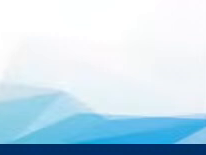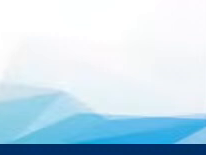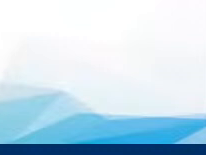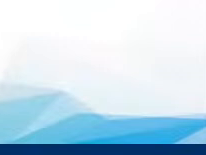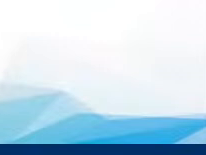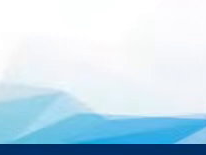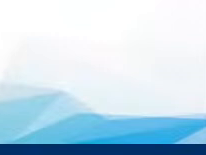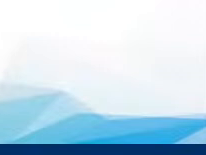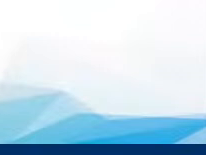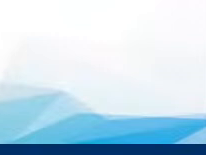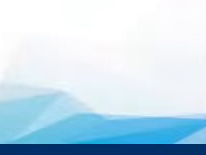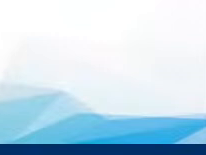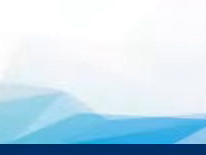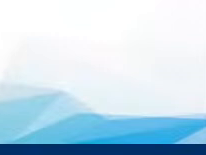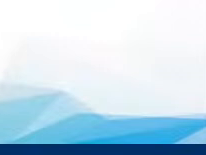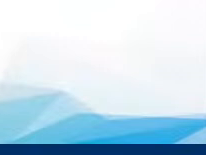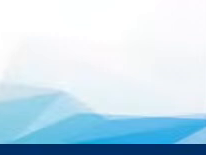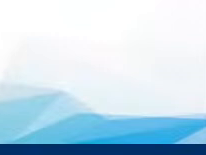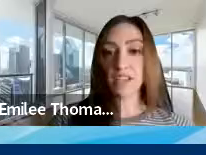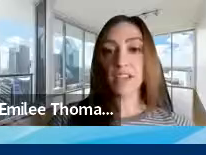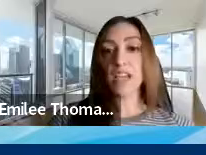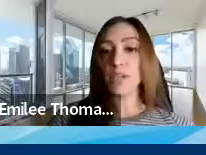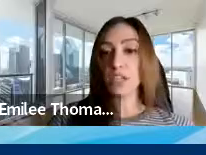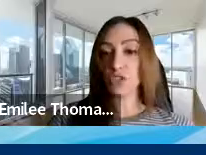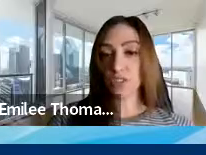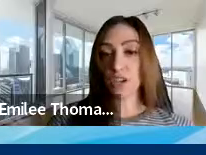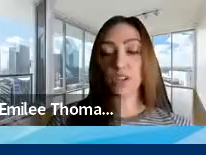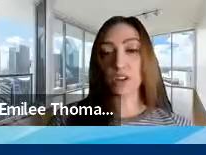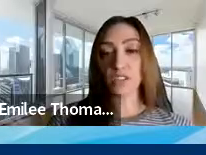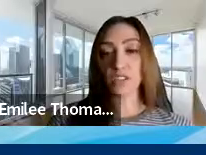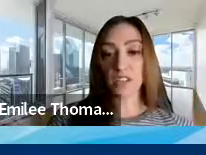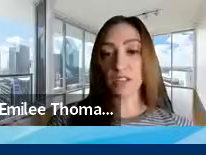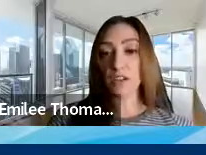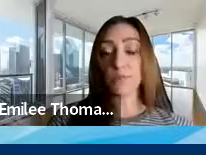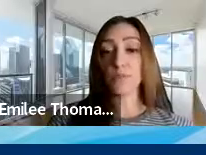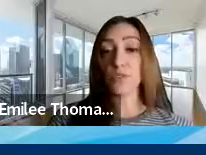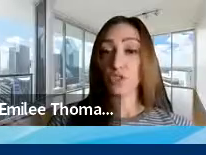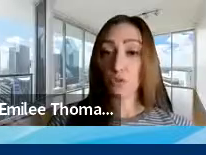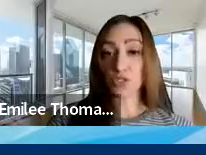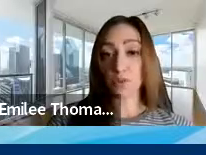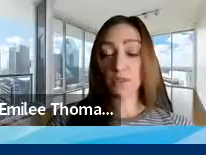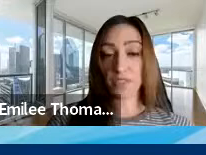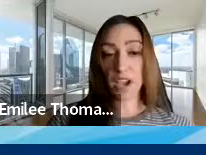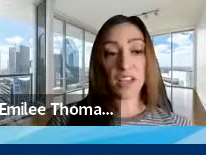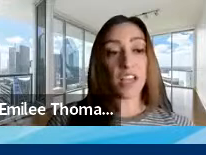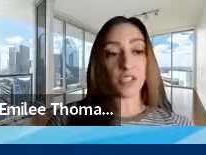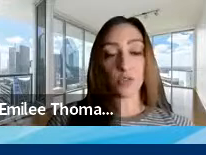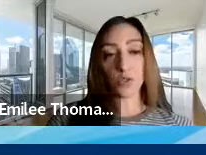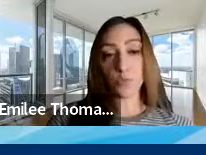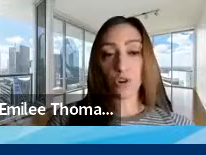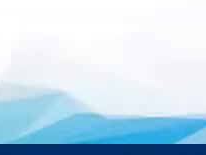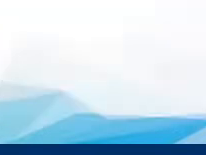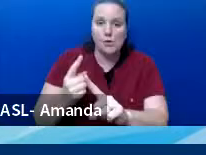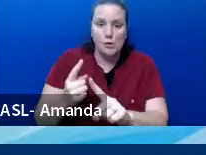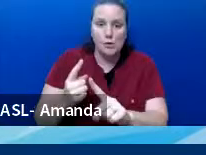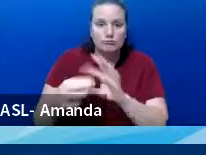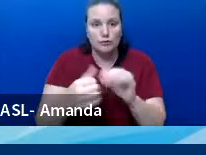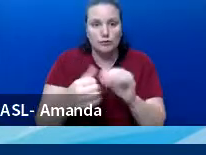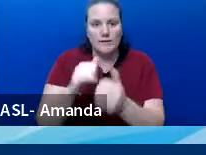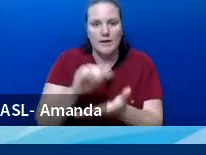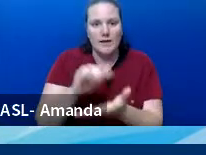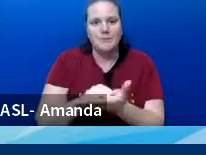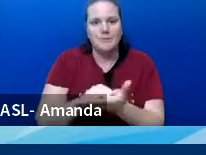intentional about thinking about individuals with disabilities and making sure that we are setting goals around that. And so the program is